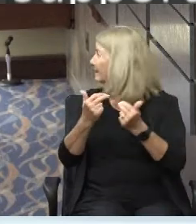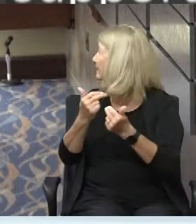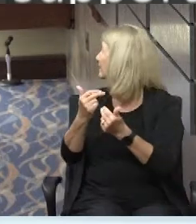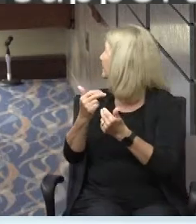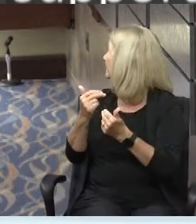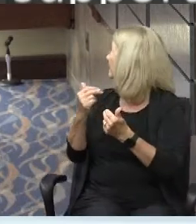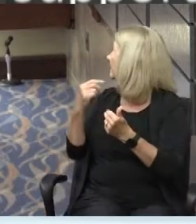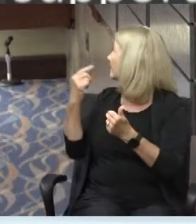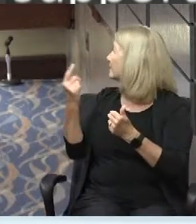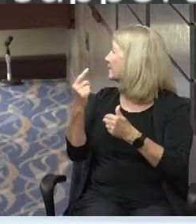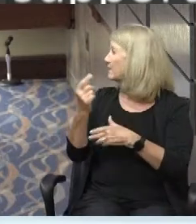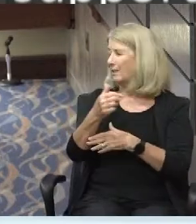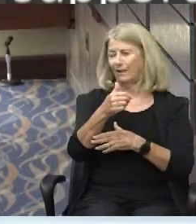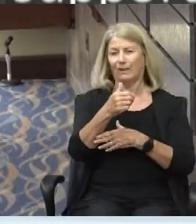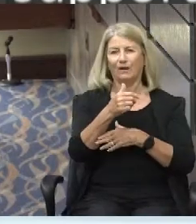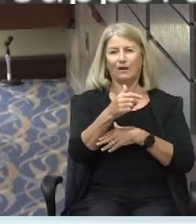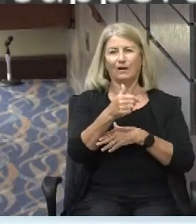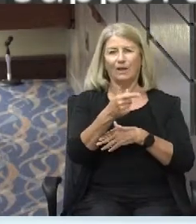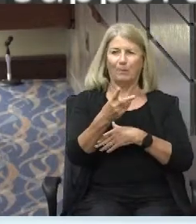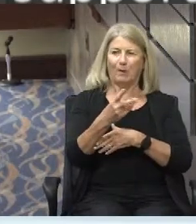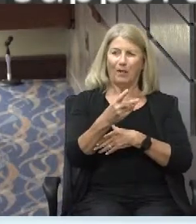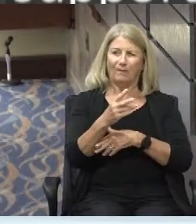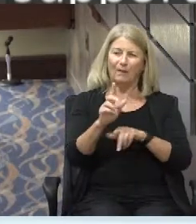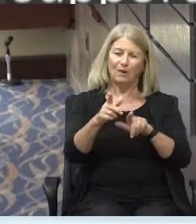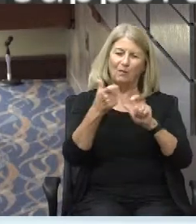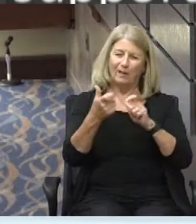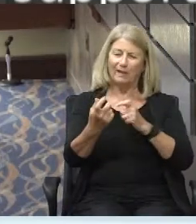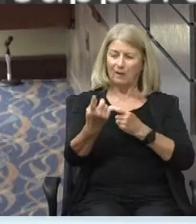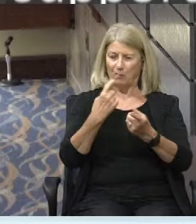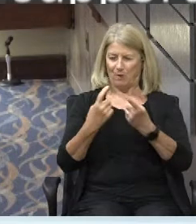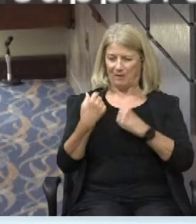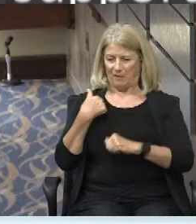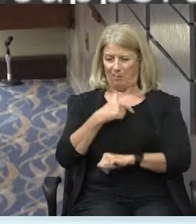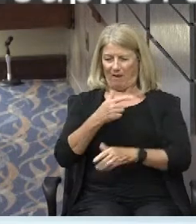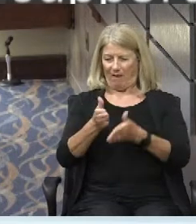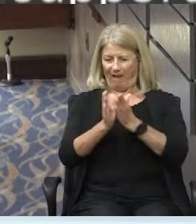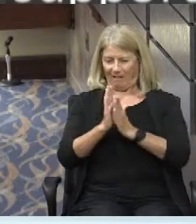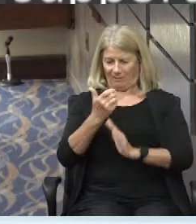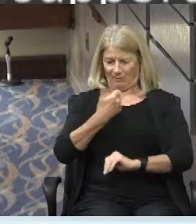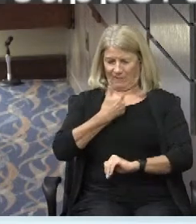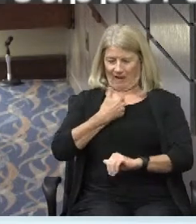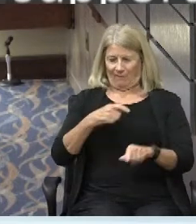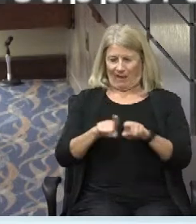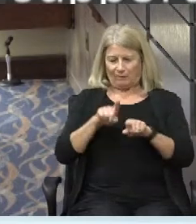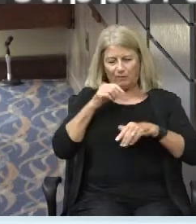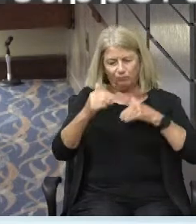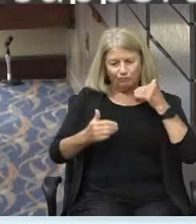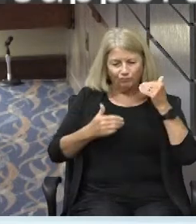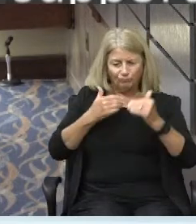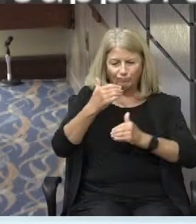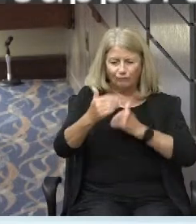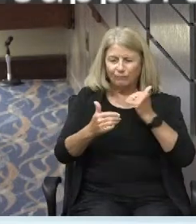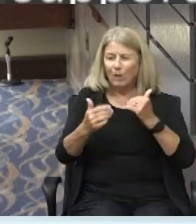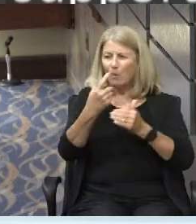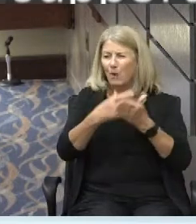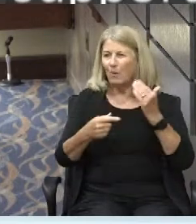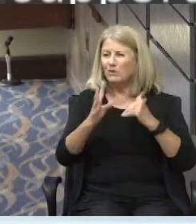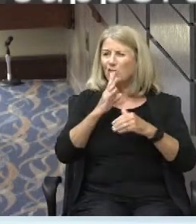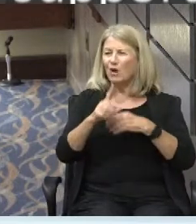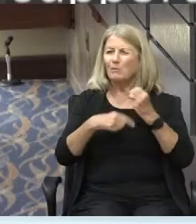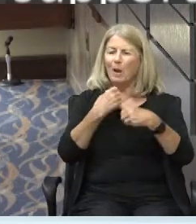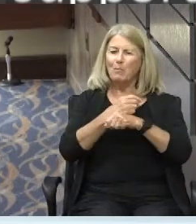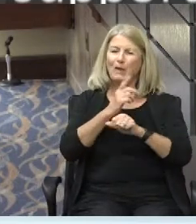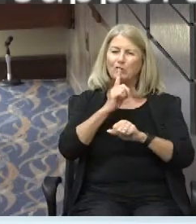couple of quick, just some of the questions that we asked ourselves as we went through that process, and just kind of what I was talking about, just making sure that it